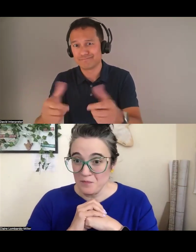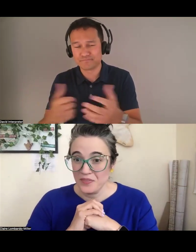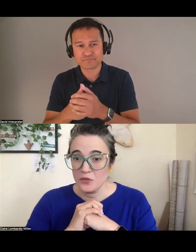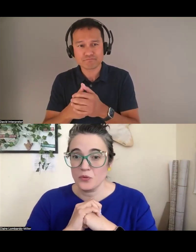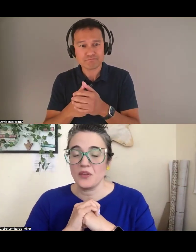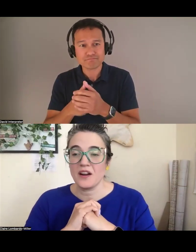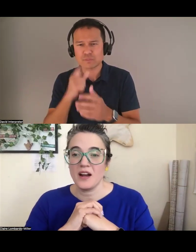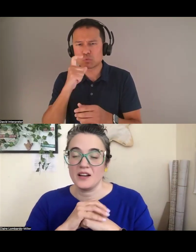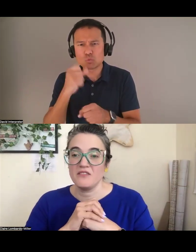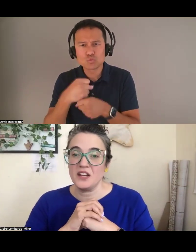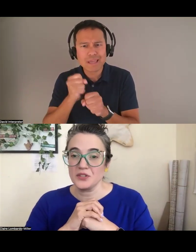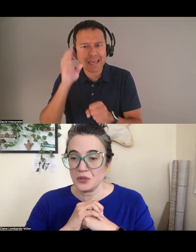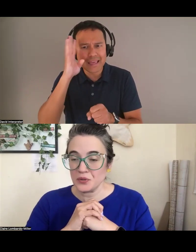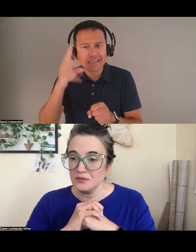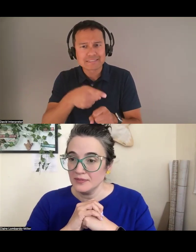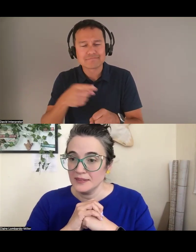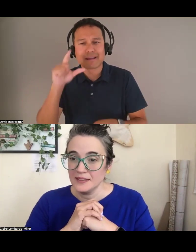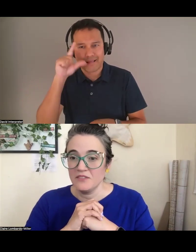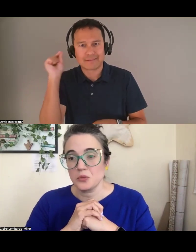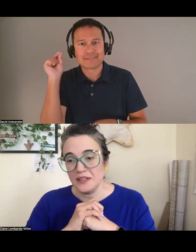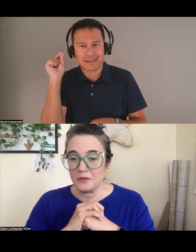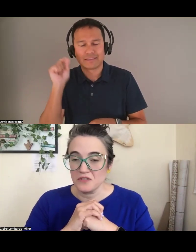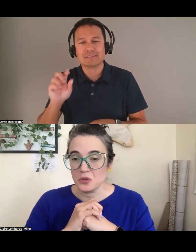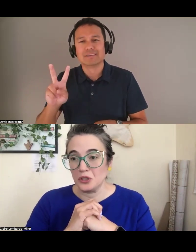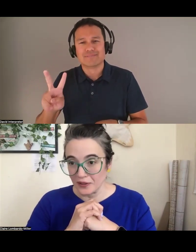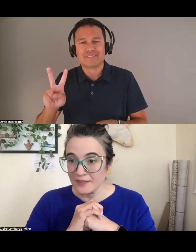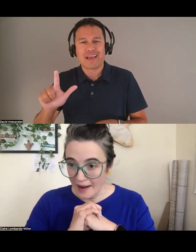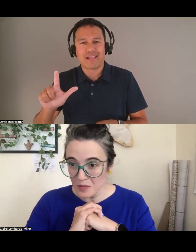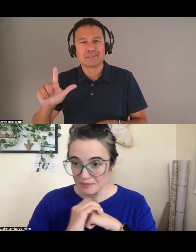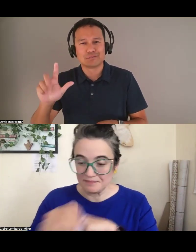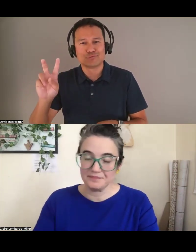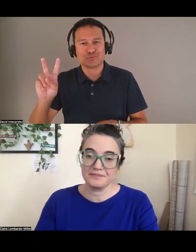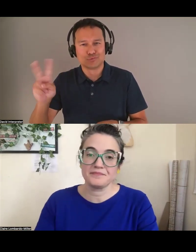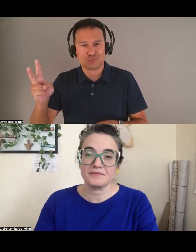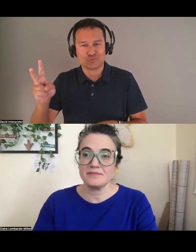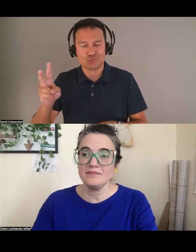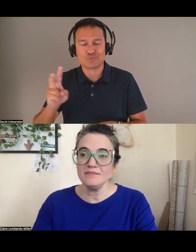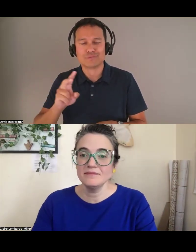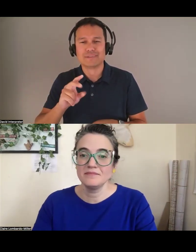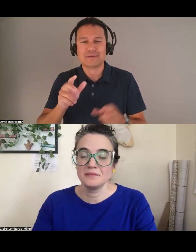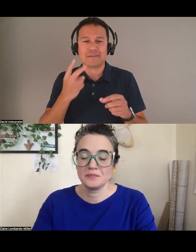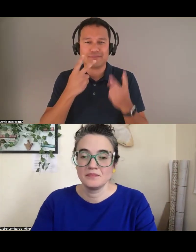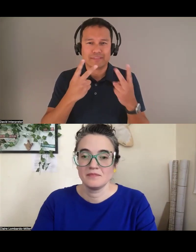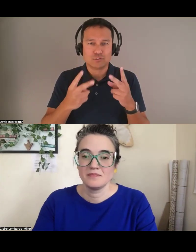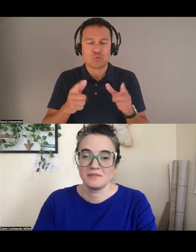Gallaudet through their VL2 Visual Language Visual Learning Lab.